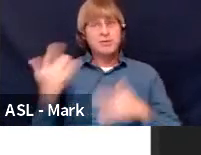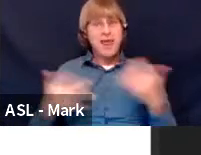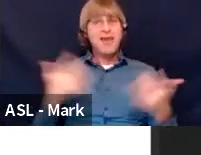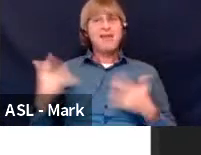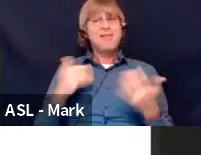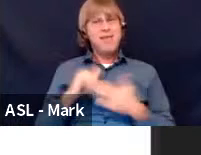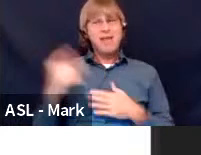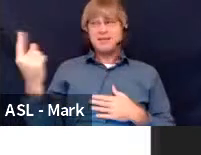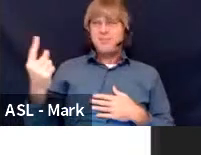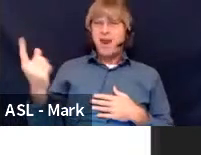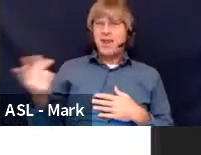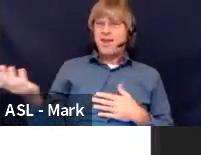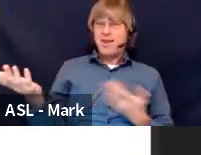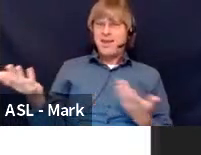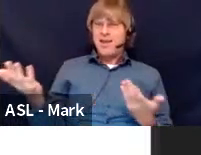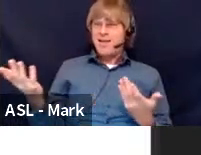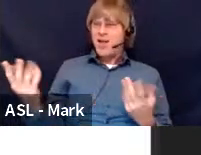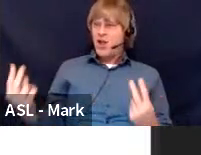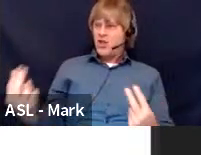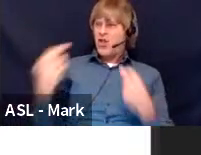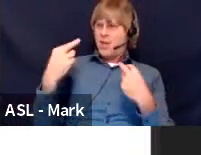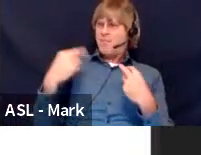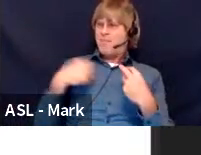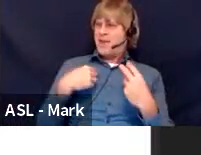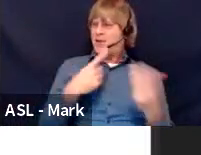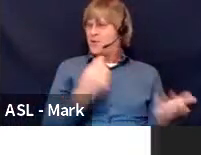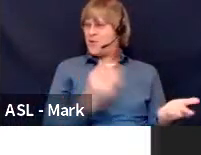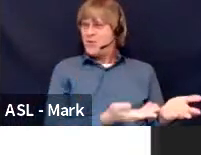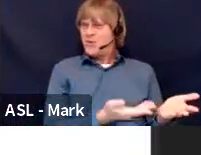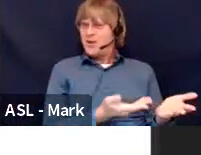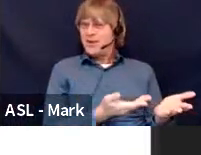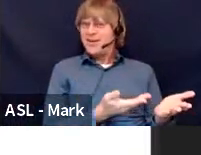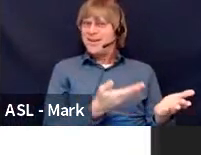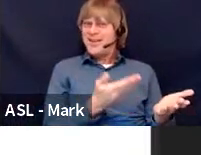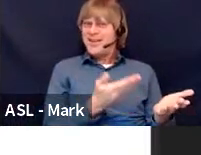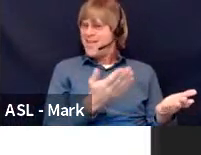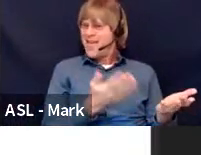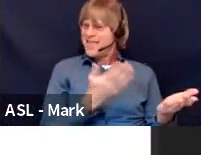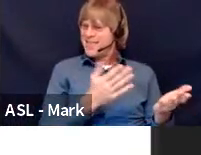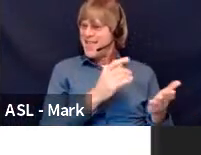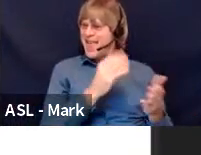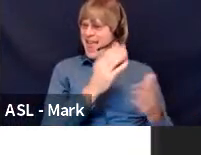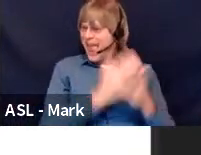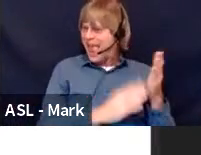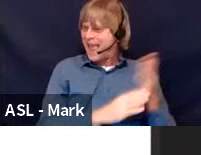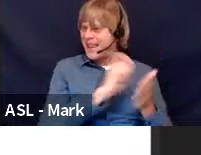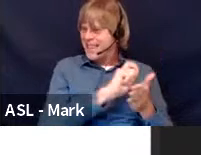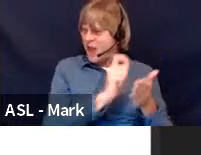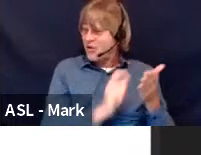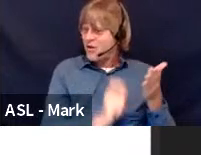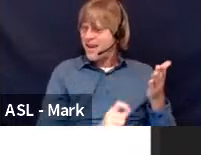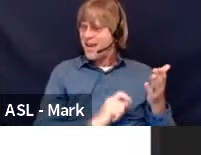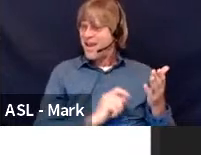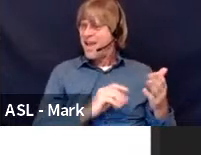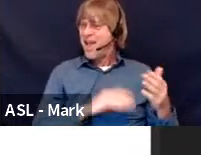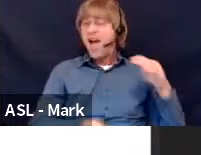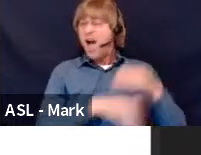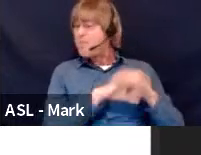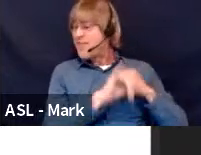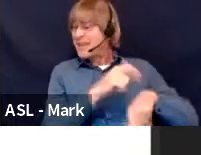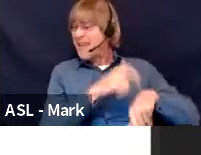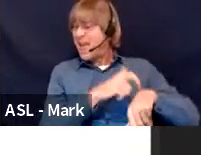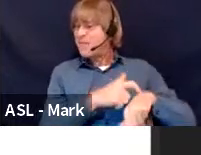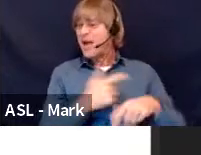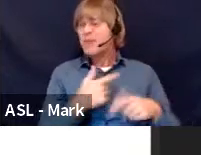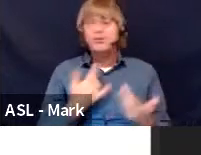that somebody was, you know, looking for me to do some like hand lettering work. Up until that point, all of my